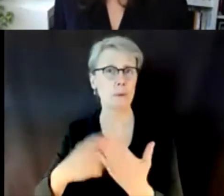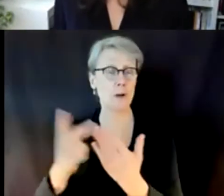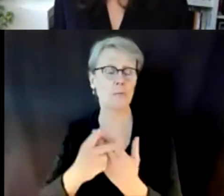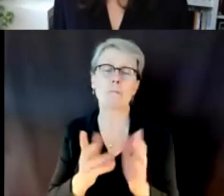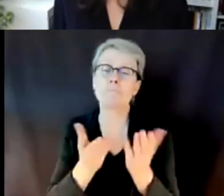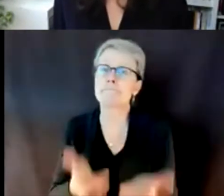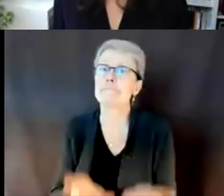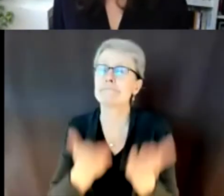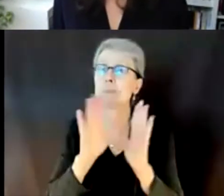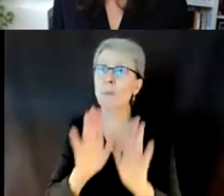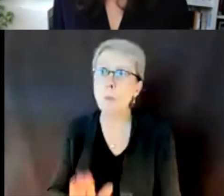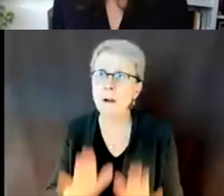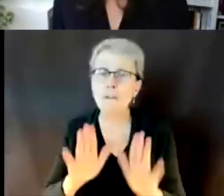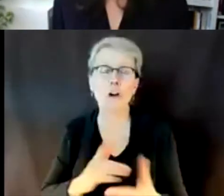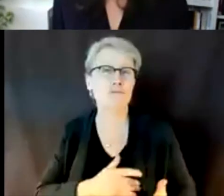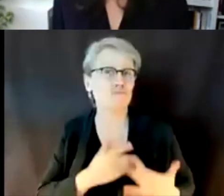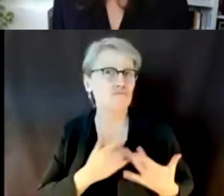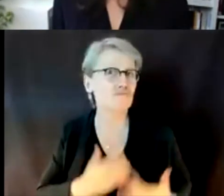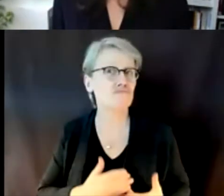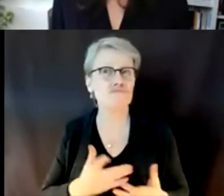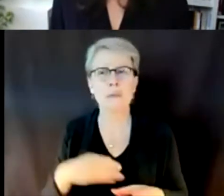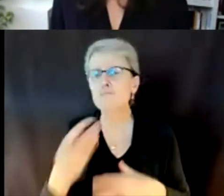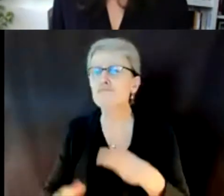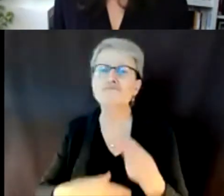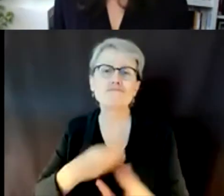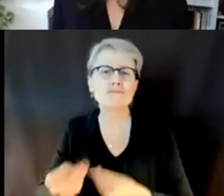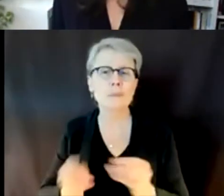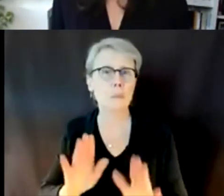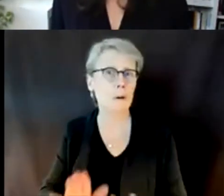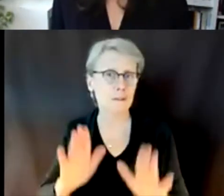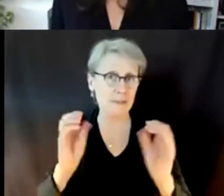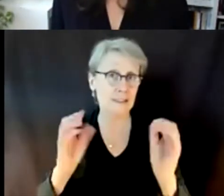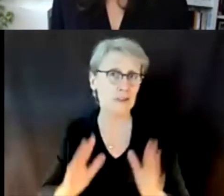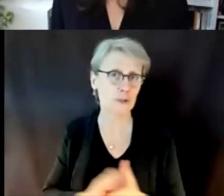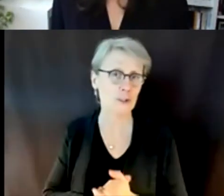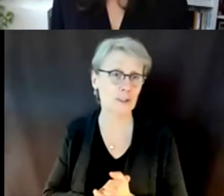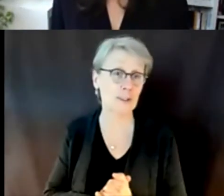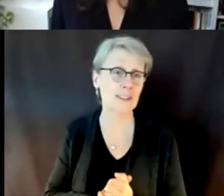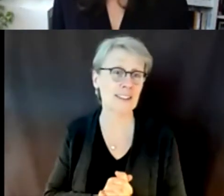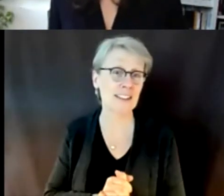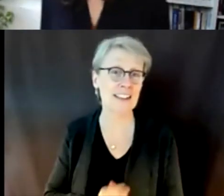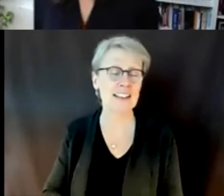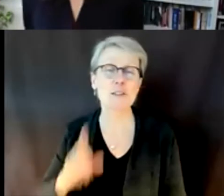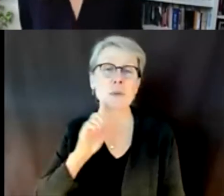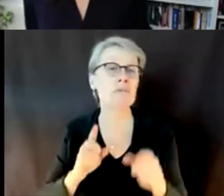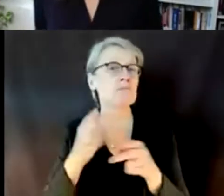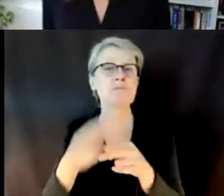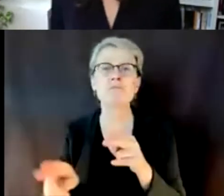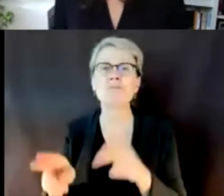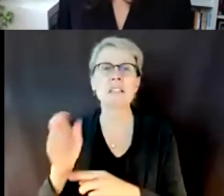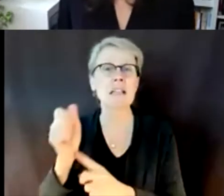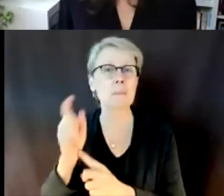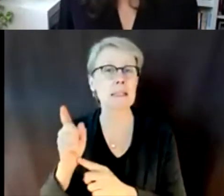lovely, generous, kind person and wonderful teacher. And so we get to spend this time and, like I said, just do a small presentation, and then we're